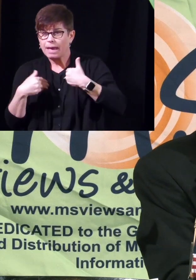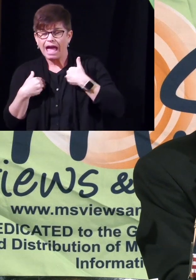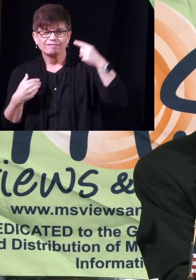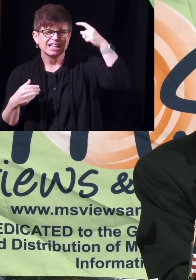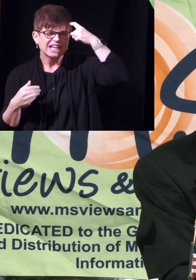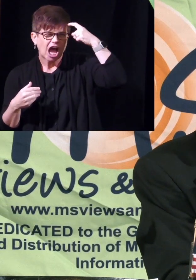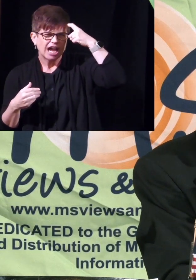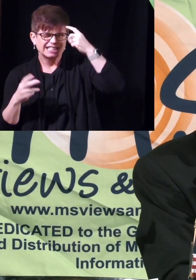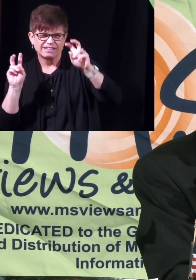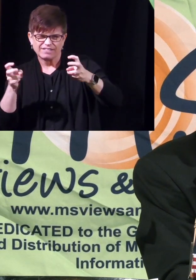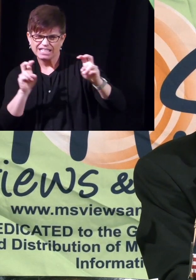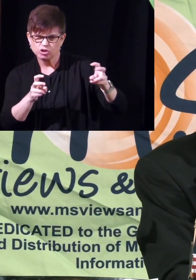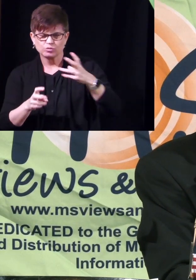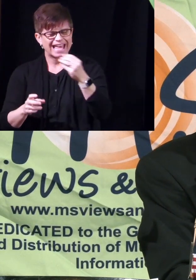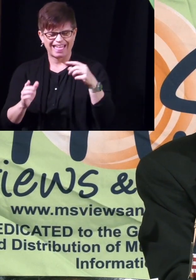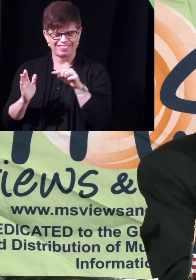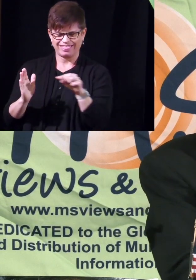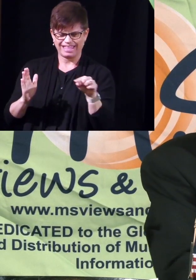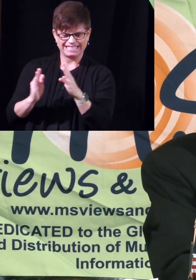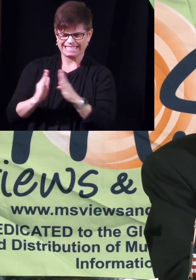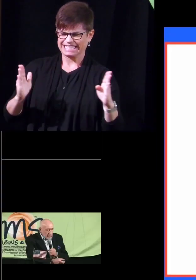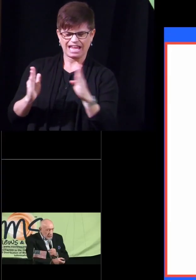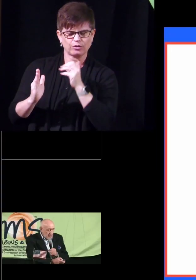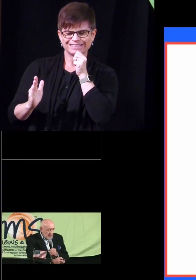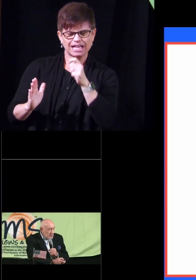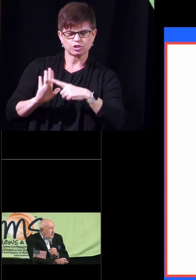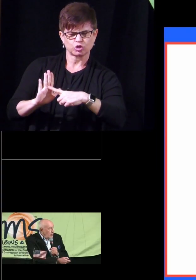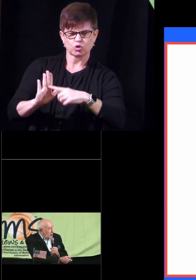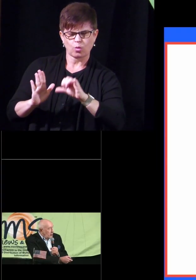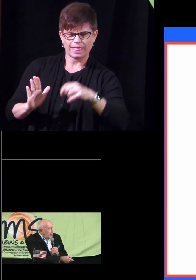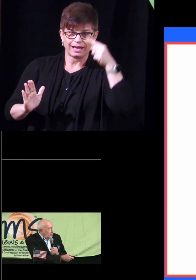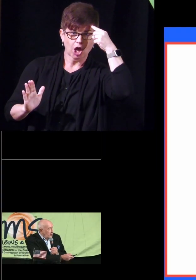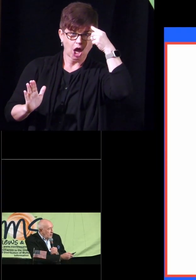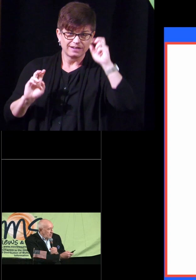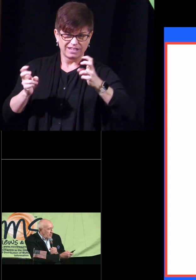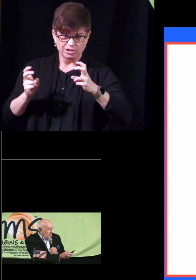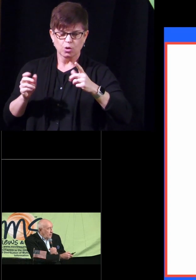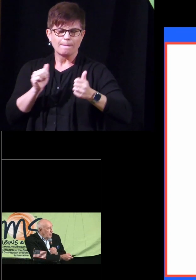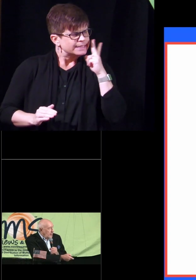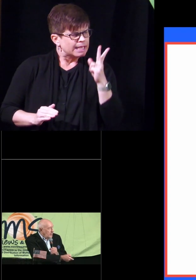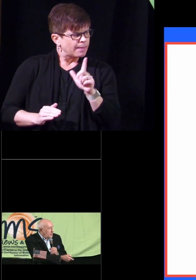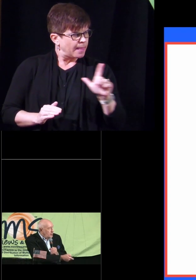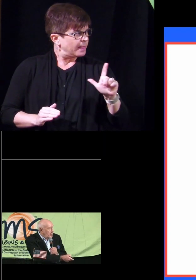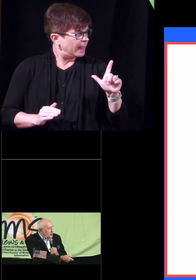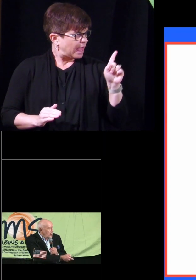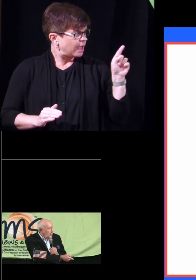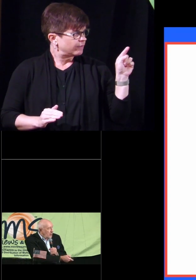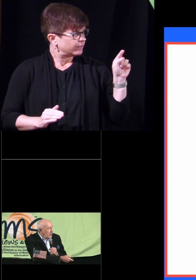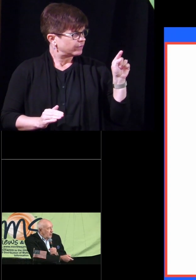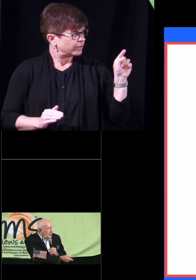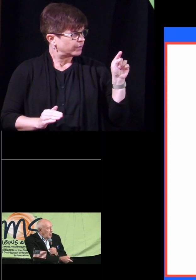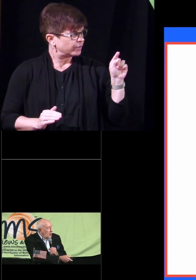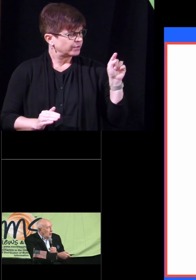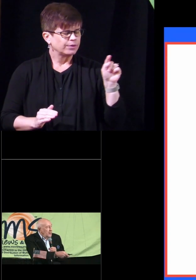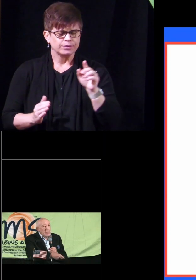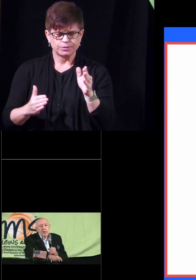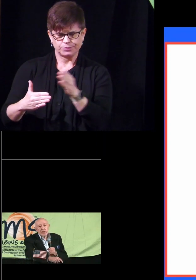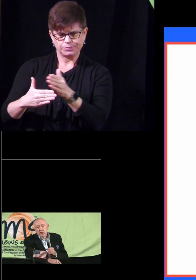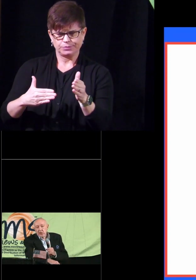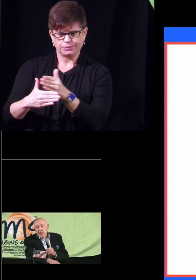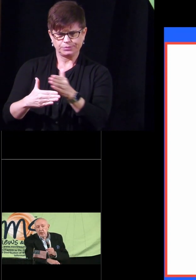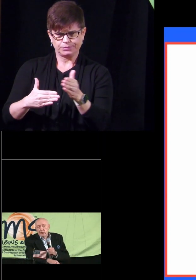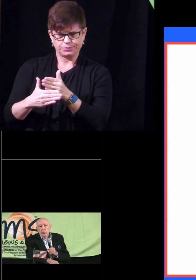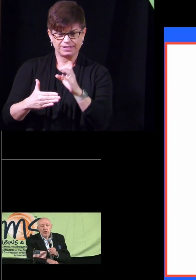scale does not reflect that very well. But you'll see, if you look, I'm going to show you the marker over here, like in this range over here. On